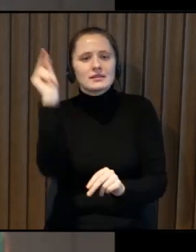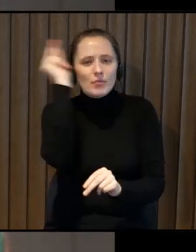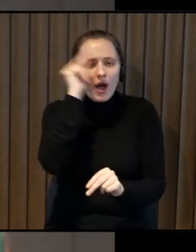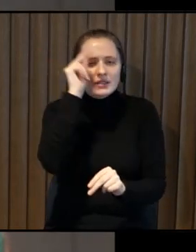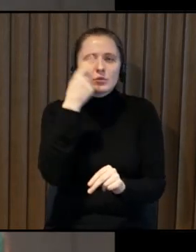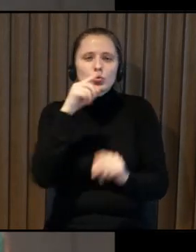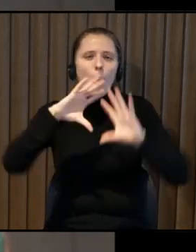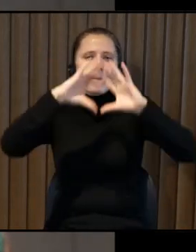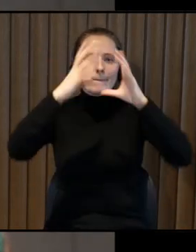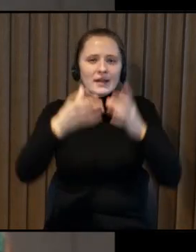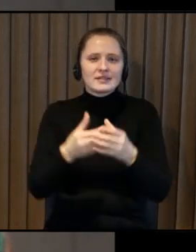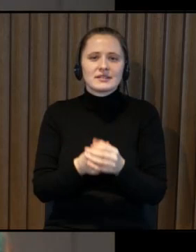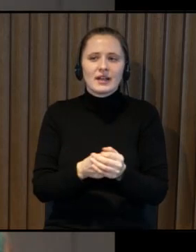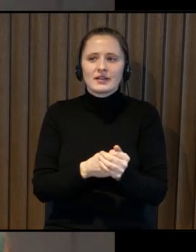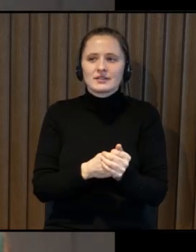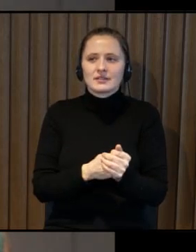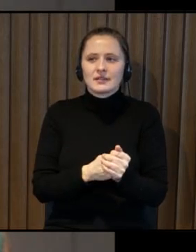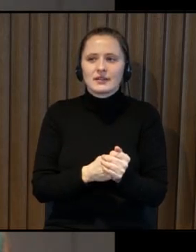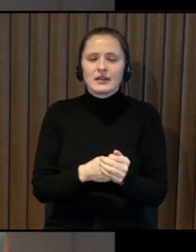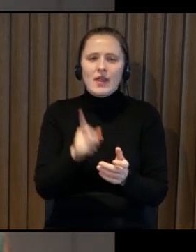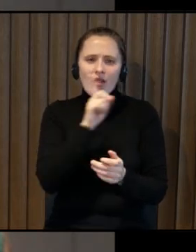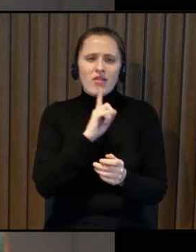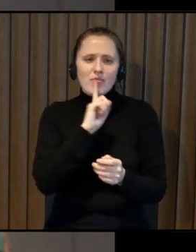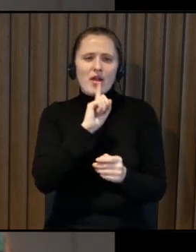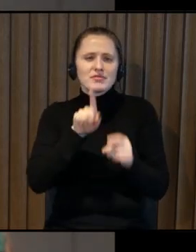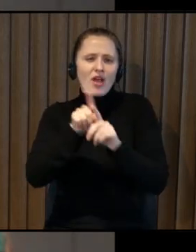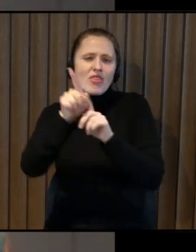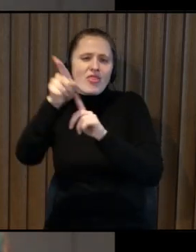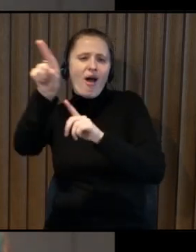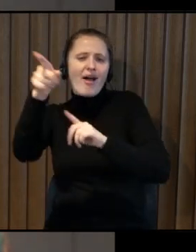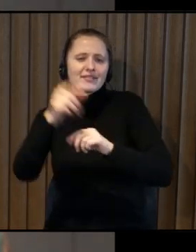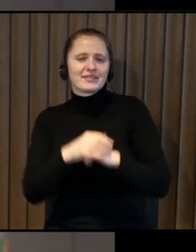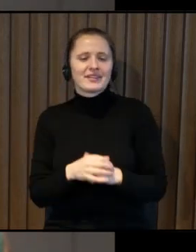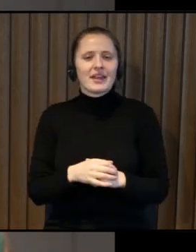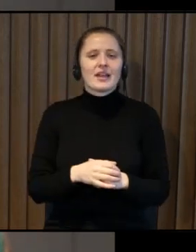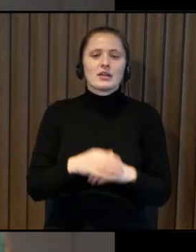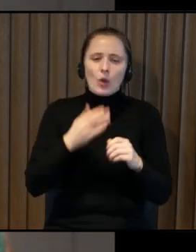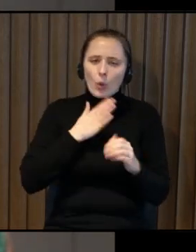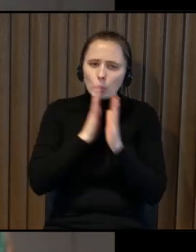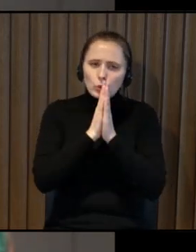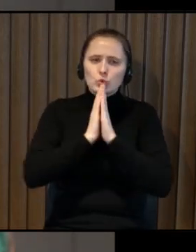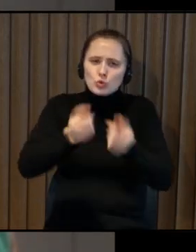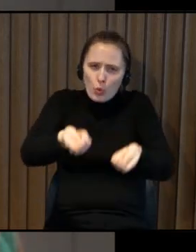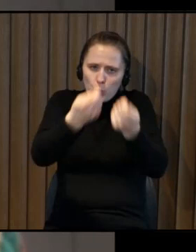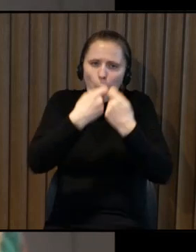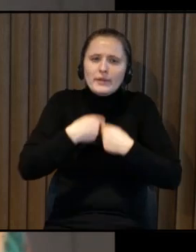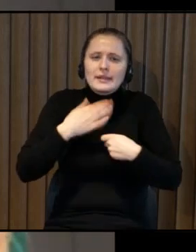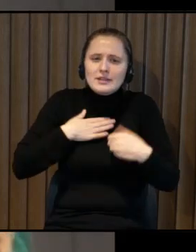and we are looking for a new normal. We are learning from something. You are living in Liepāja, the